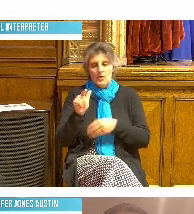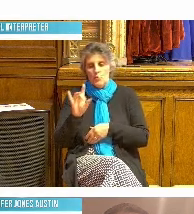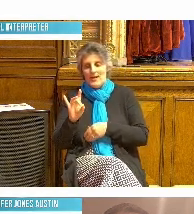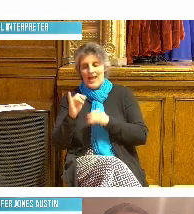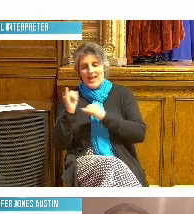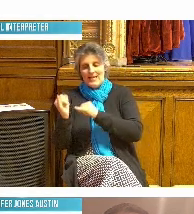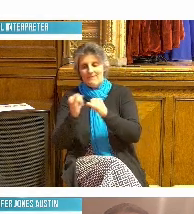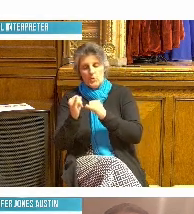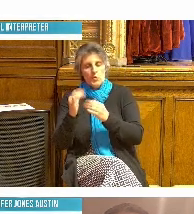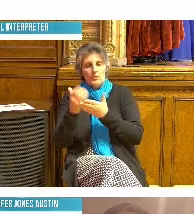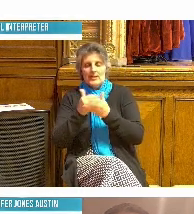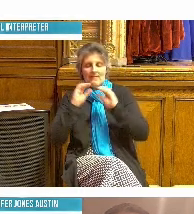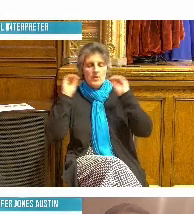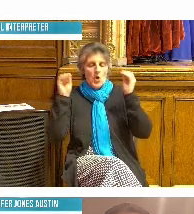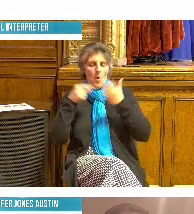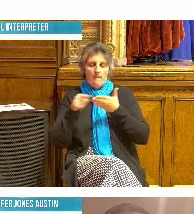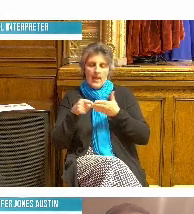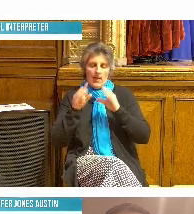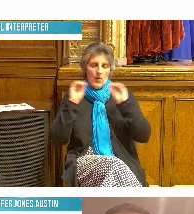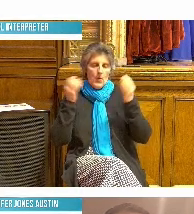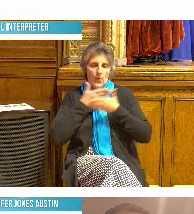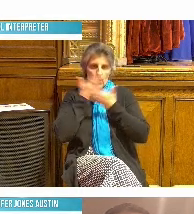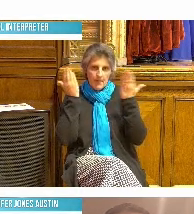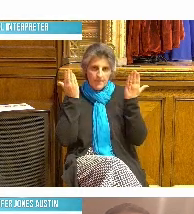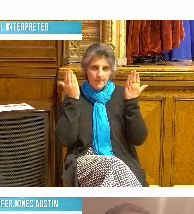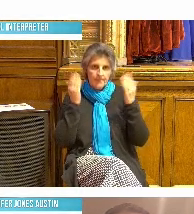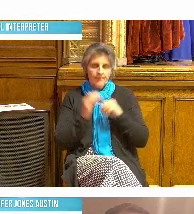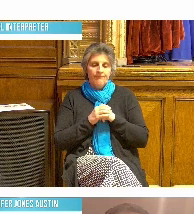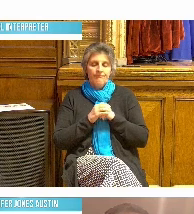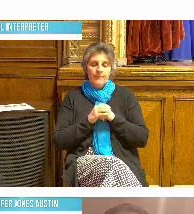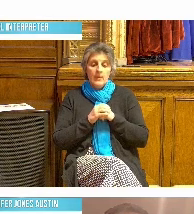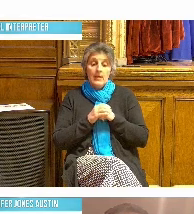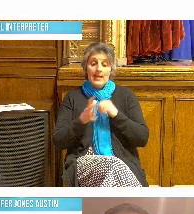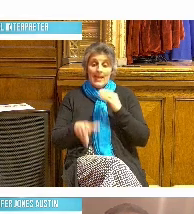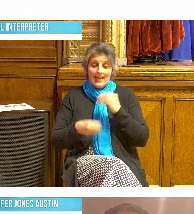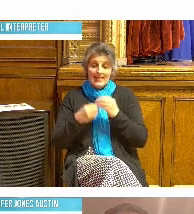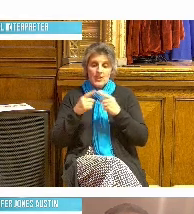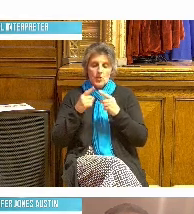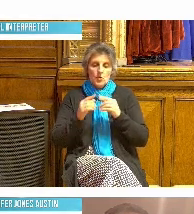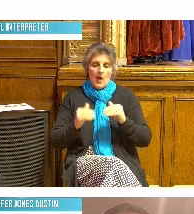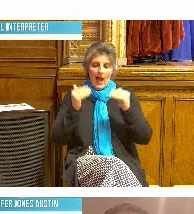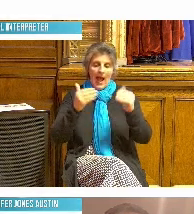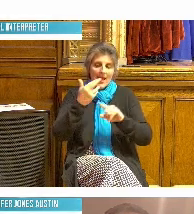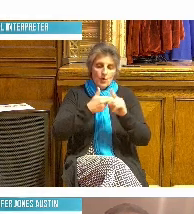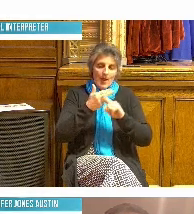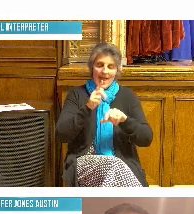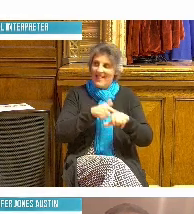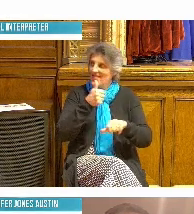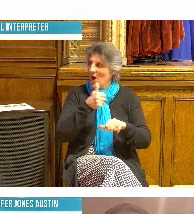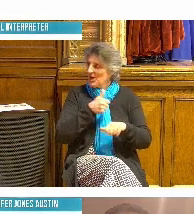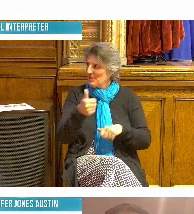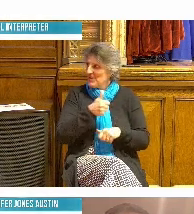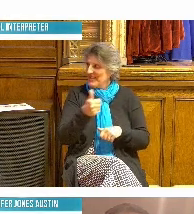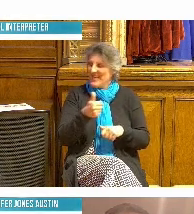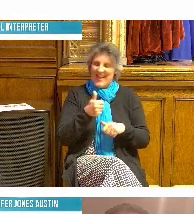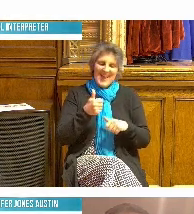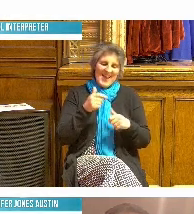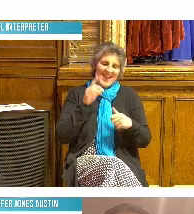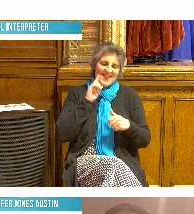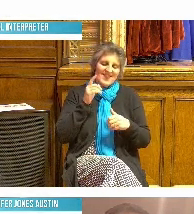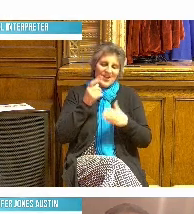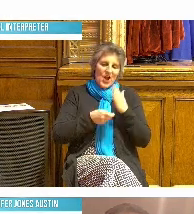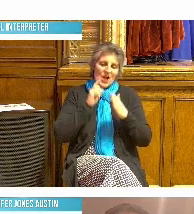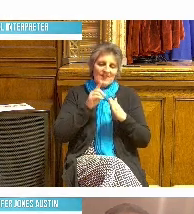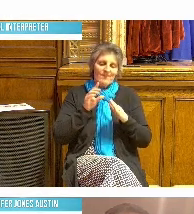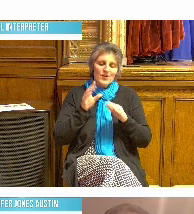received zero compensation whatsoever. In addition to higher rent and longer commutes, tenants bore the cost of searching for